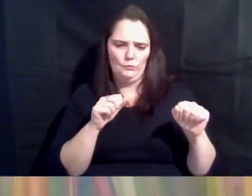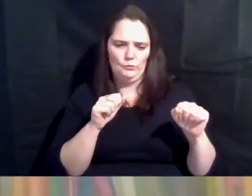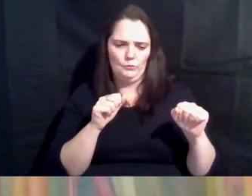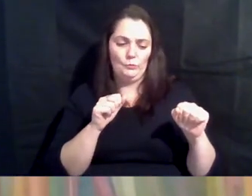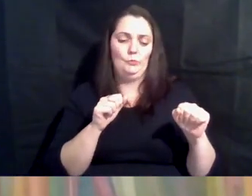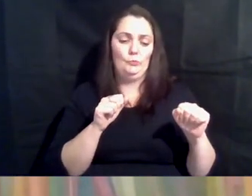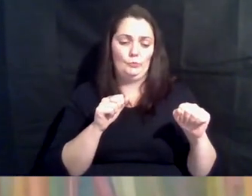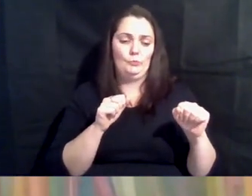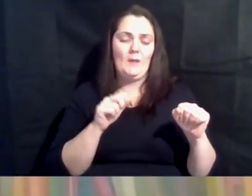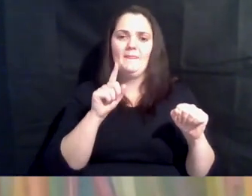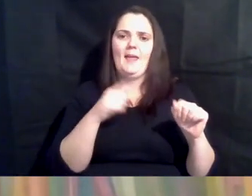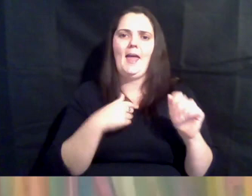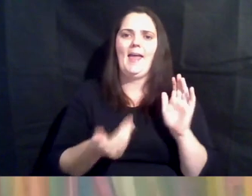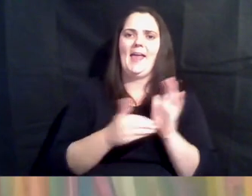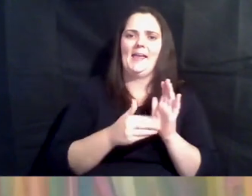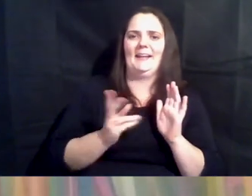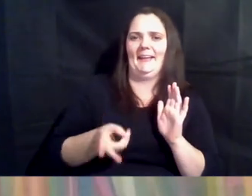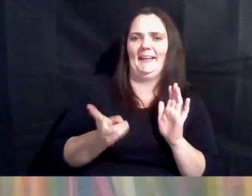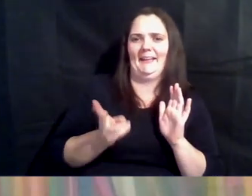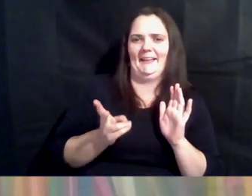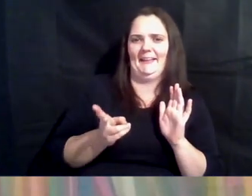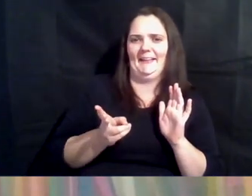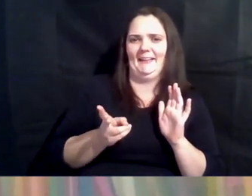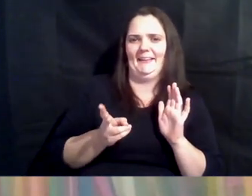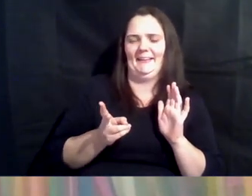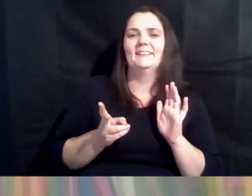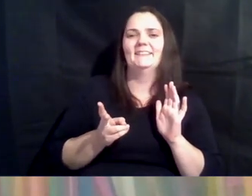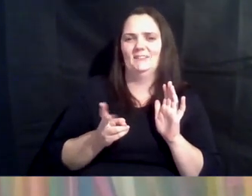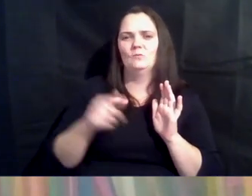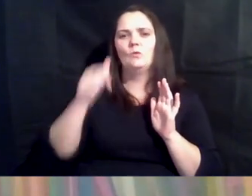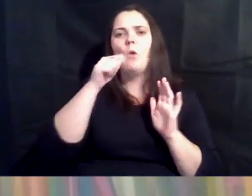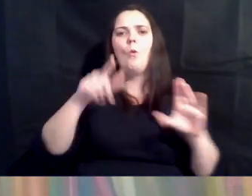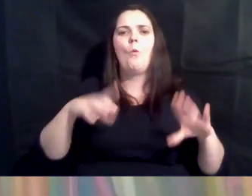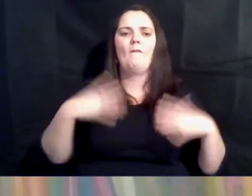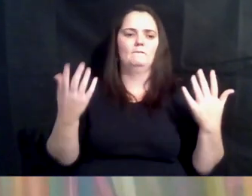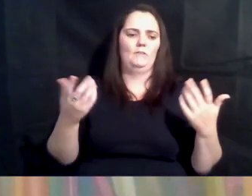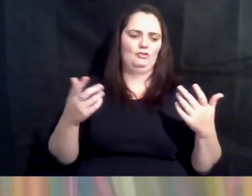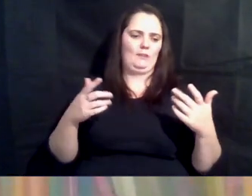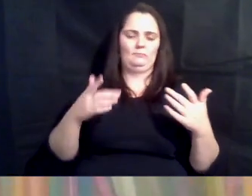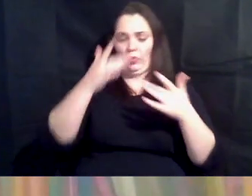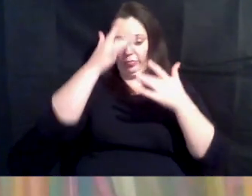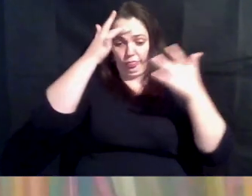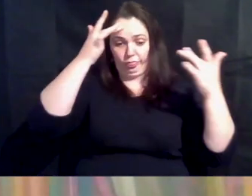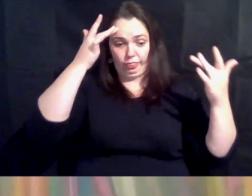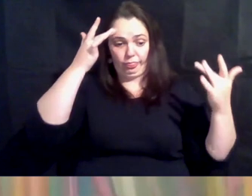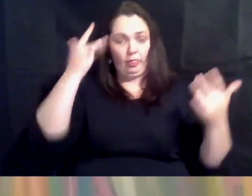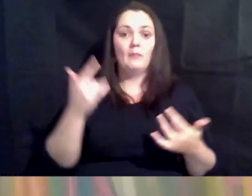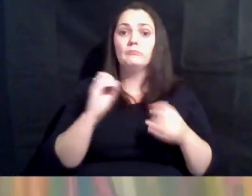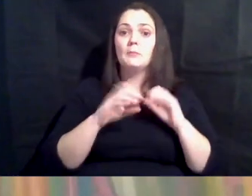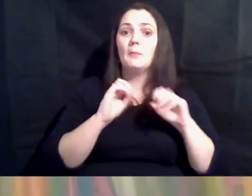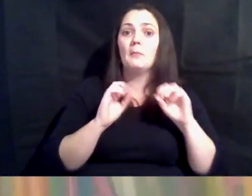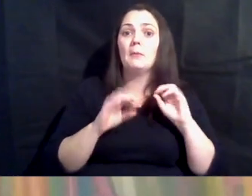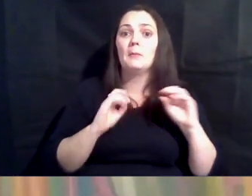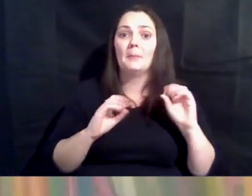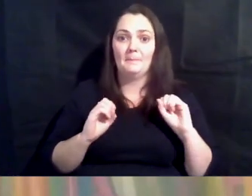add again in a kind of automatic fashion. I think that the best automatic drawing is done when you're kind of meditating about something that